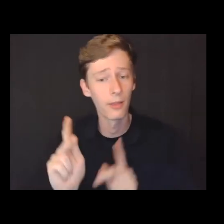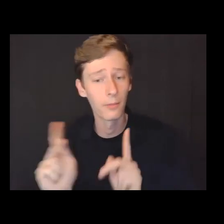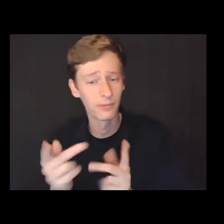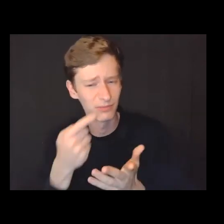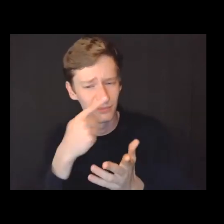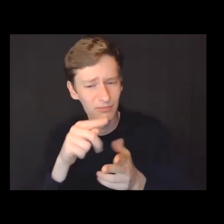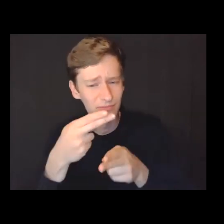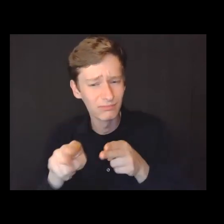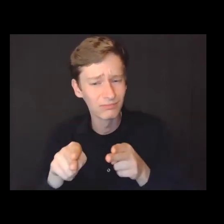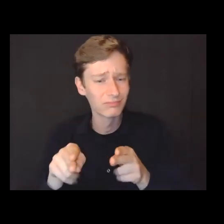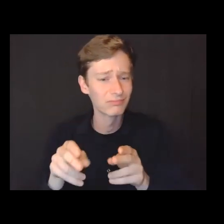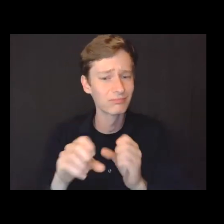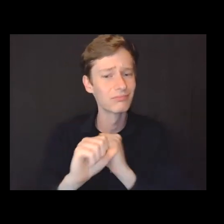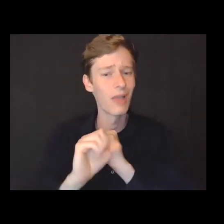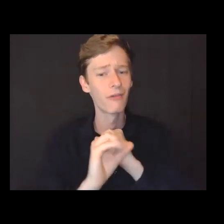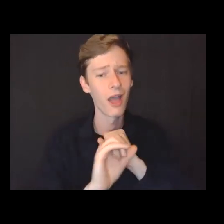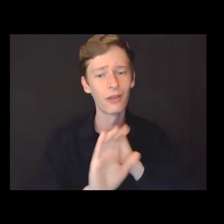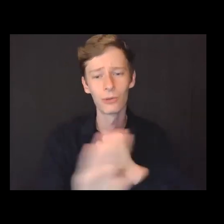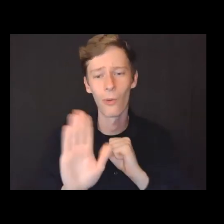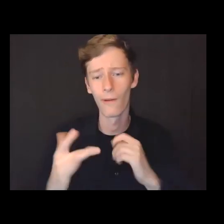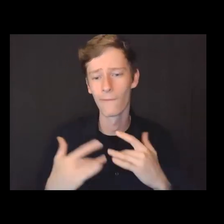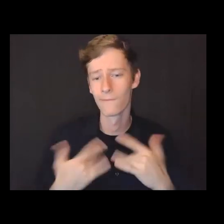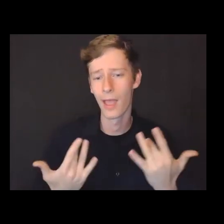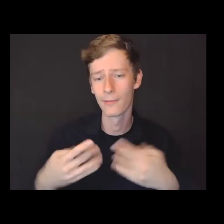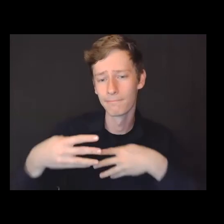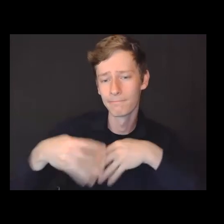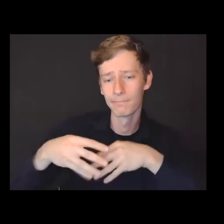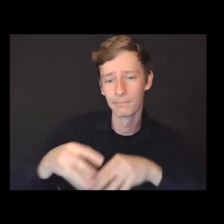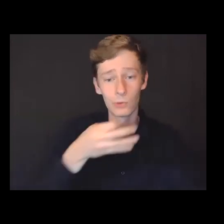to plug events that are coming up right here in Virginia?